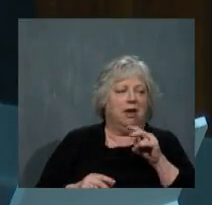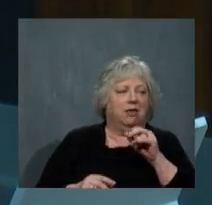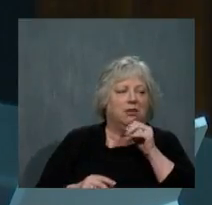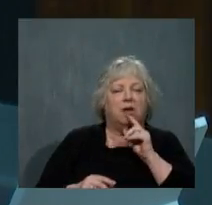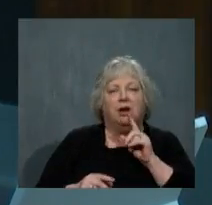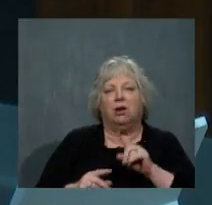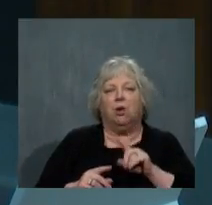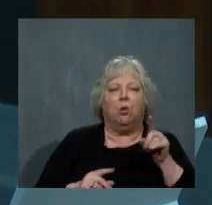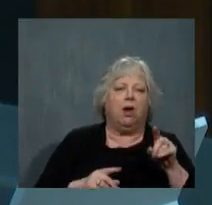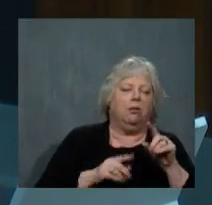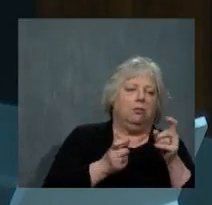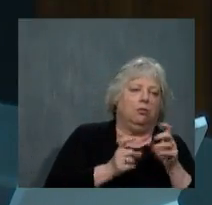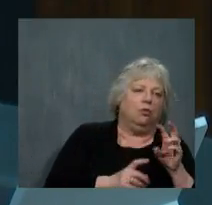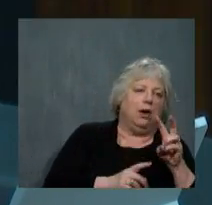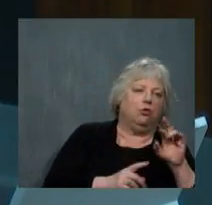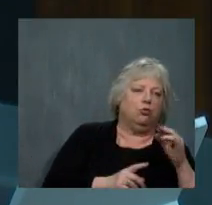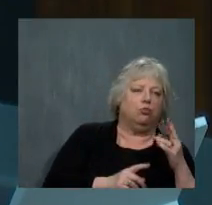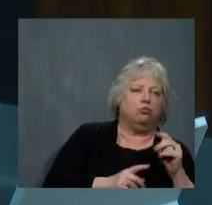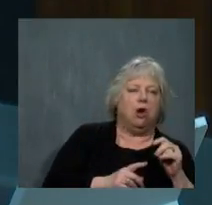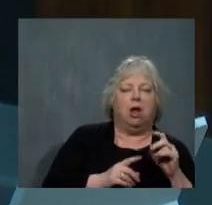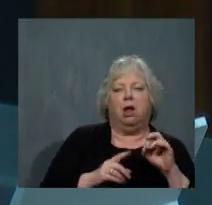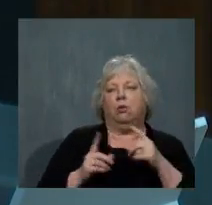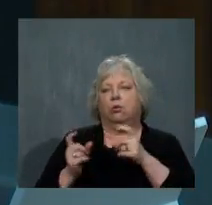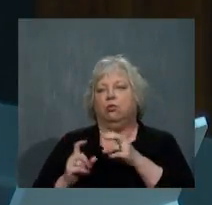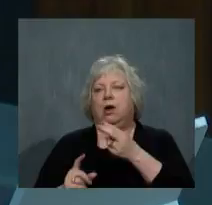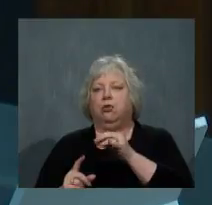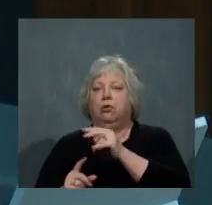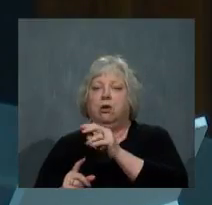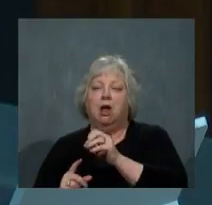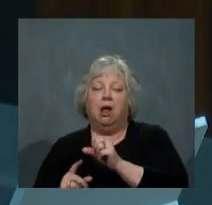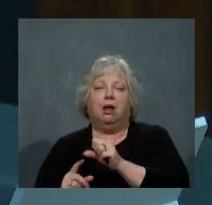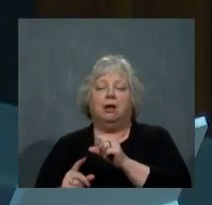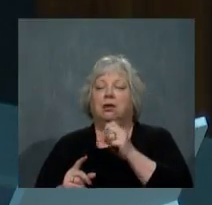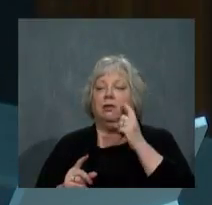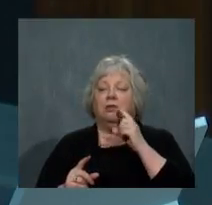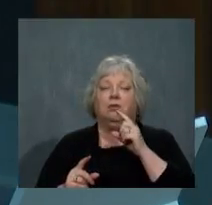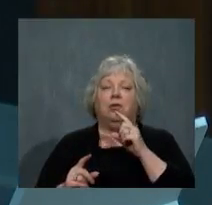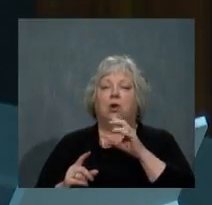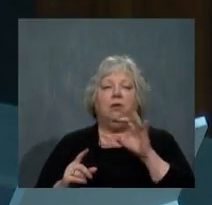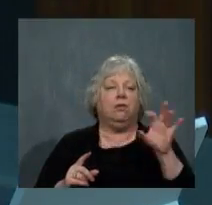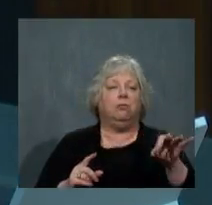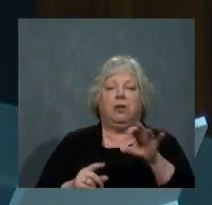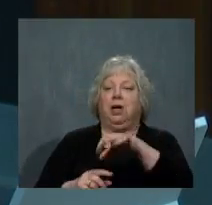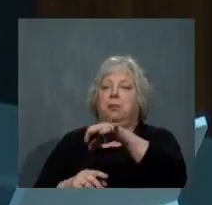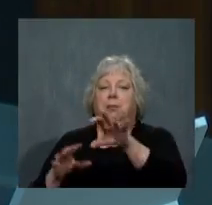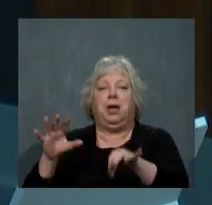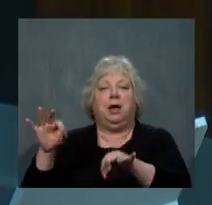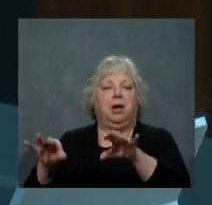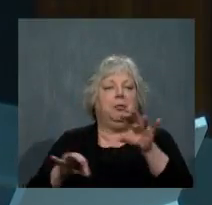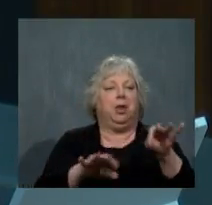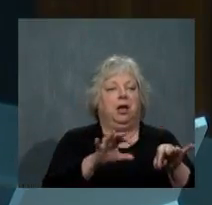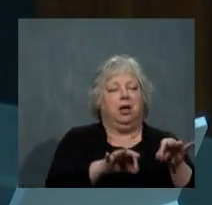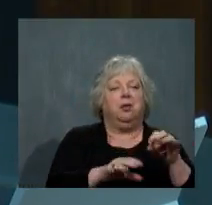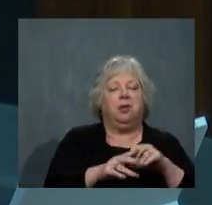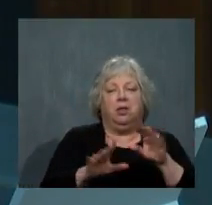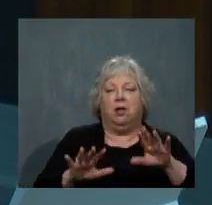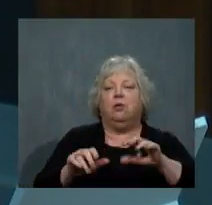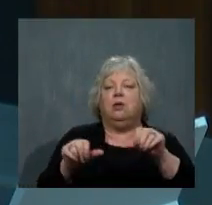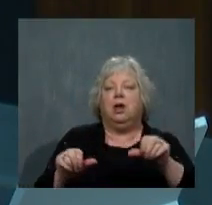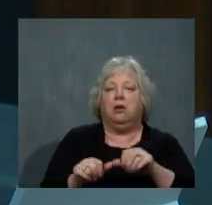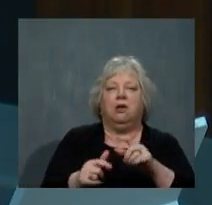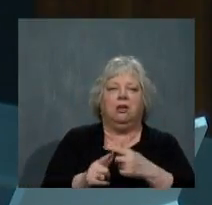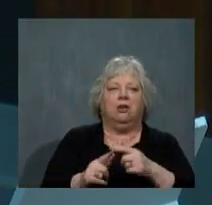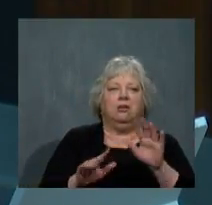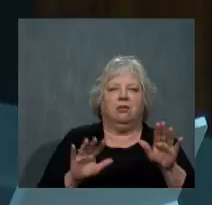Hines and Director Wright's location. So maybe if they're picking up out in those locations, then those churches and those congregations can become